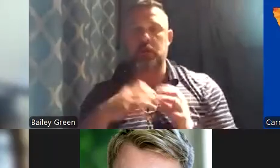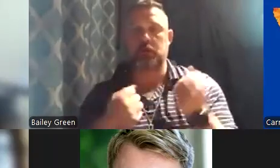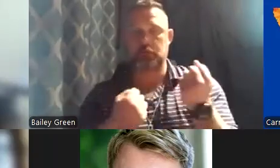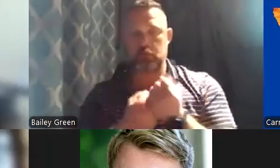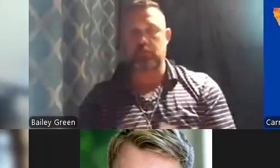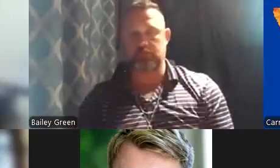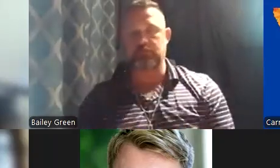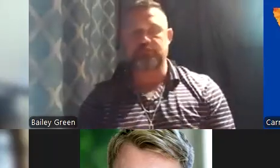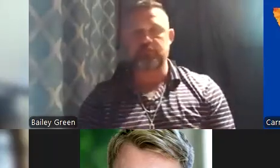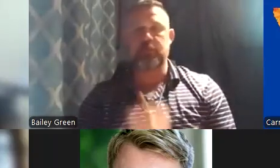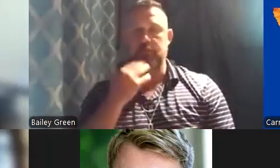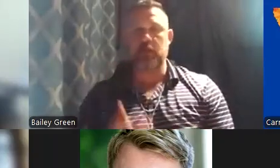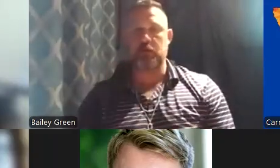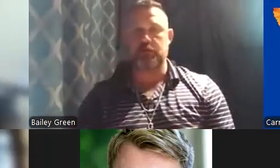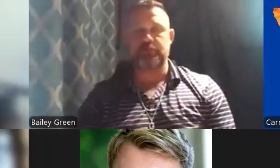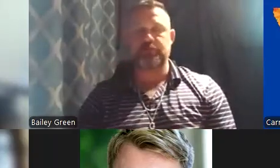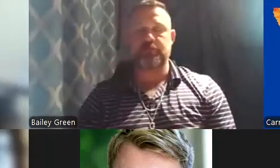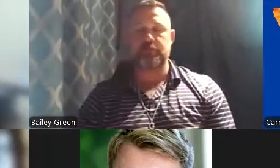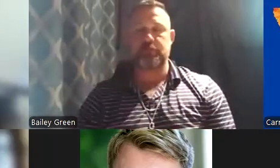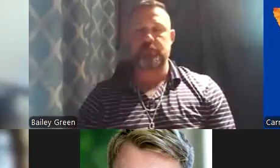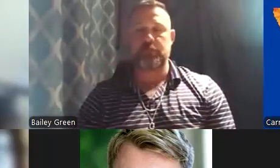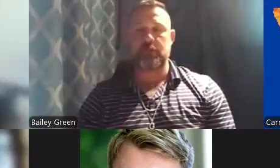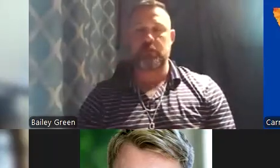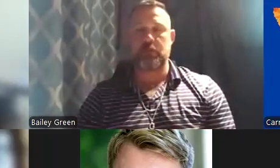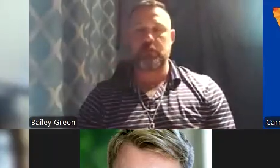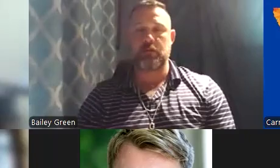that. Thank you for adding that.